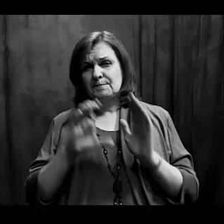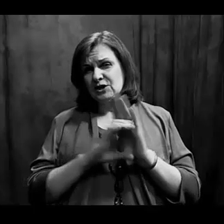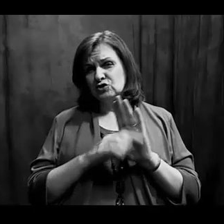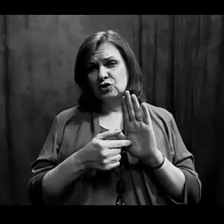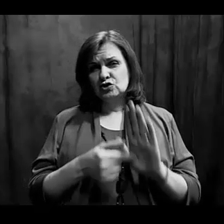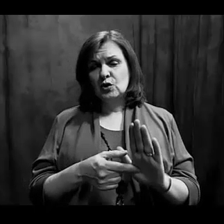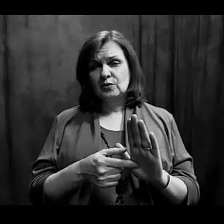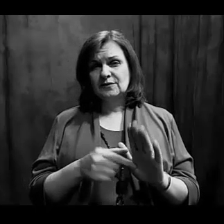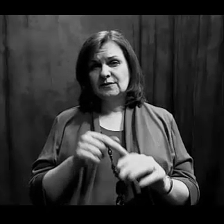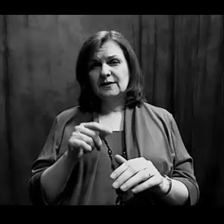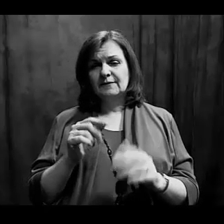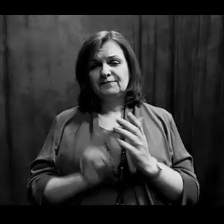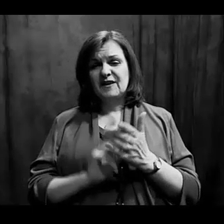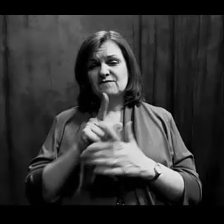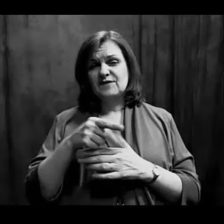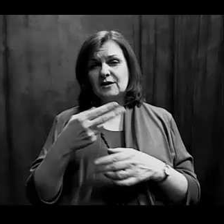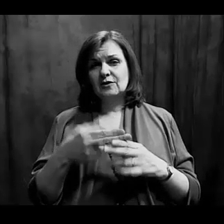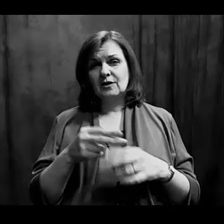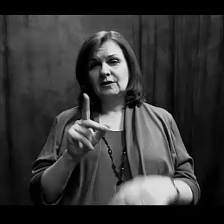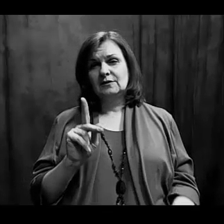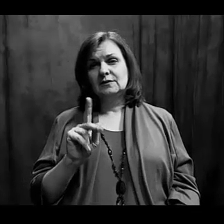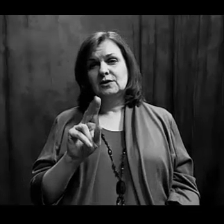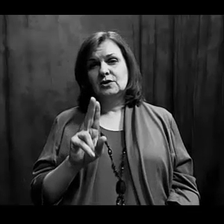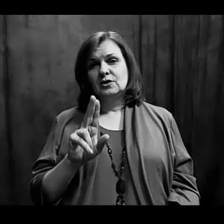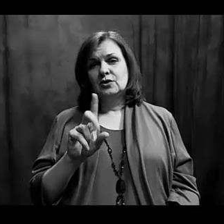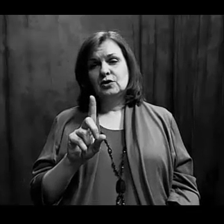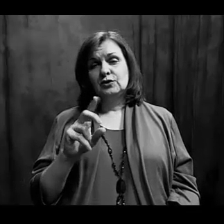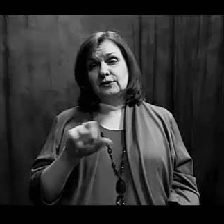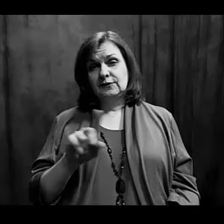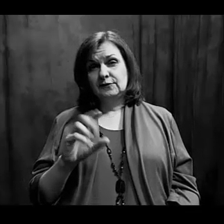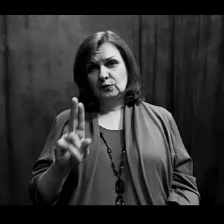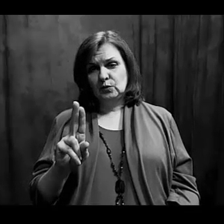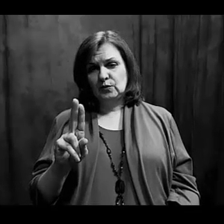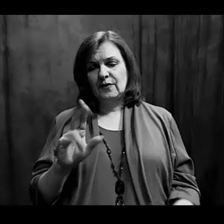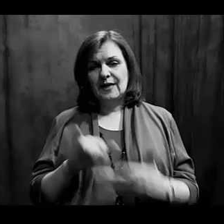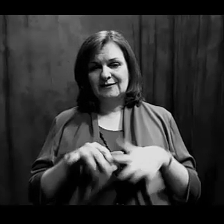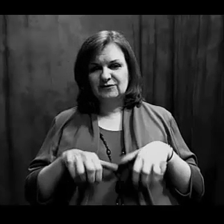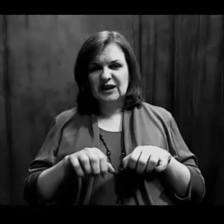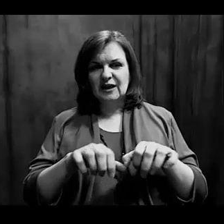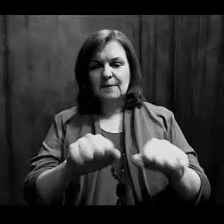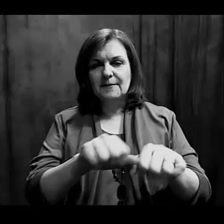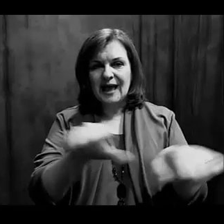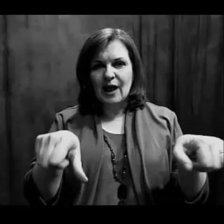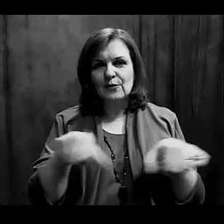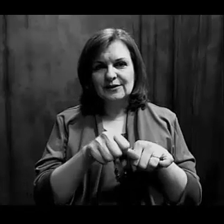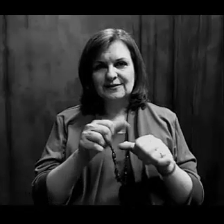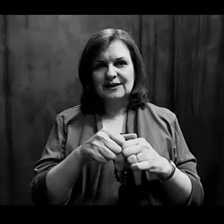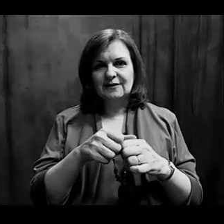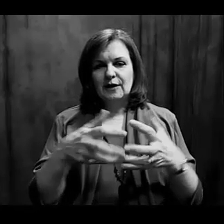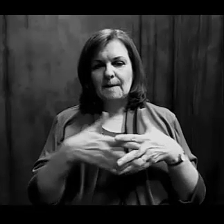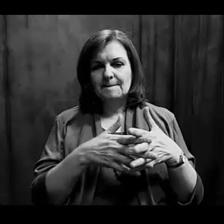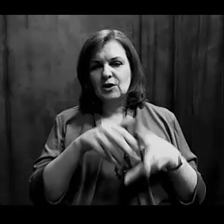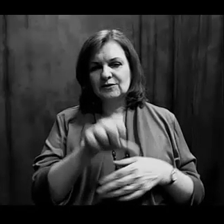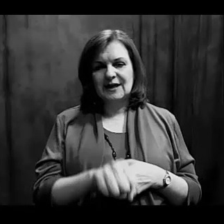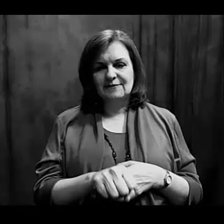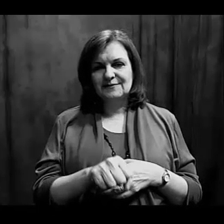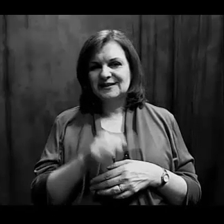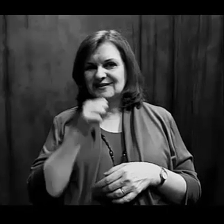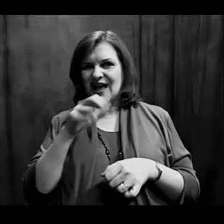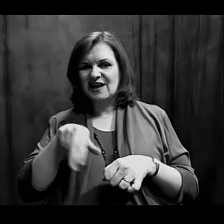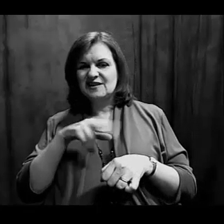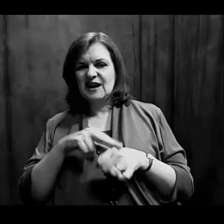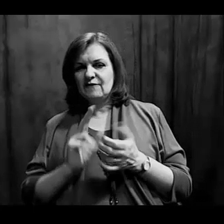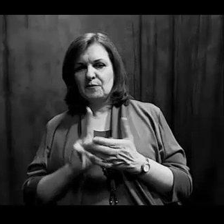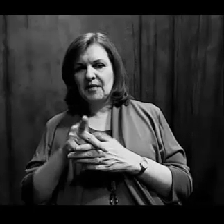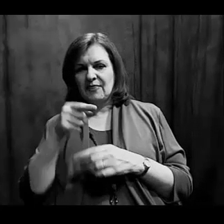invasive. So something like this kudzu vine has actually taken over many areas of the American